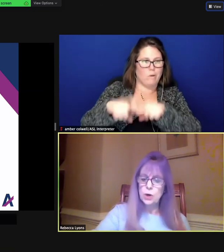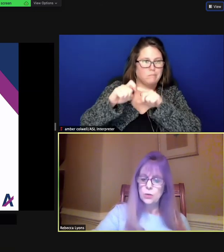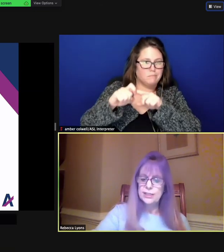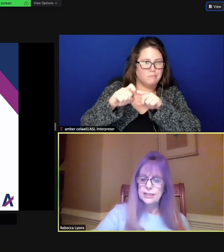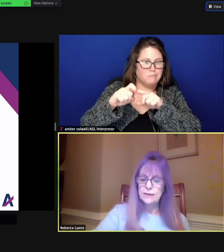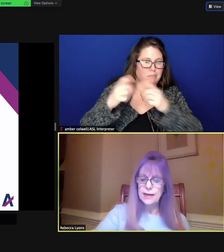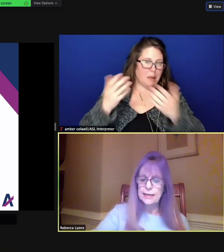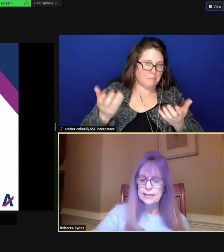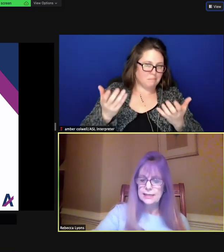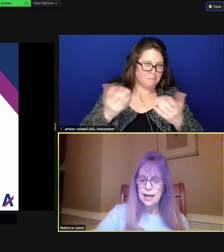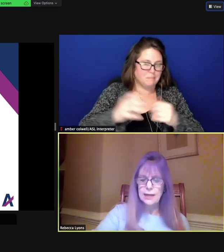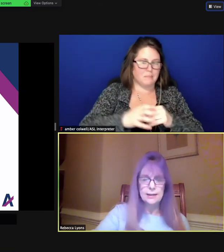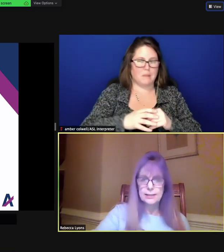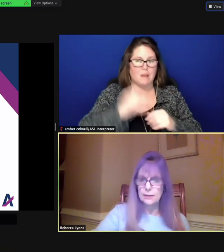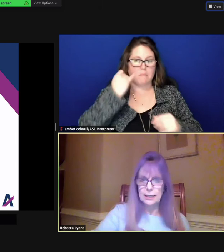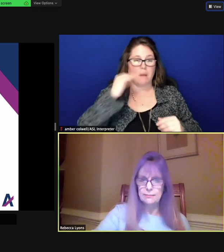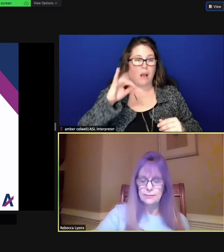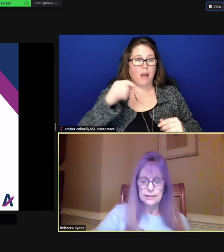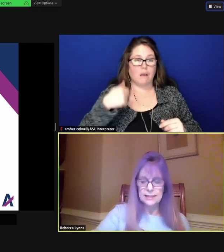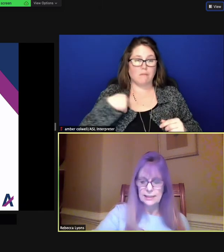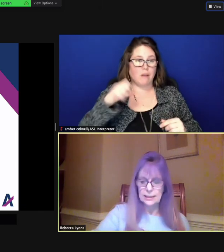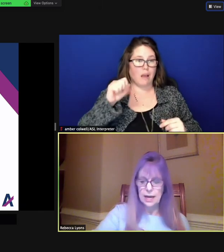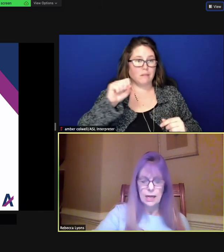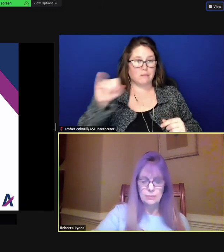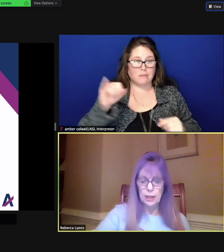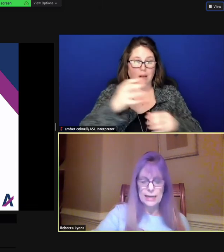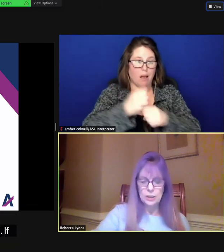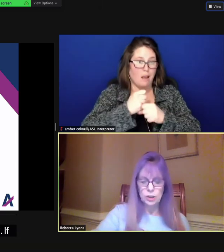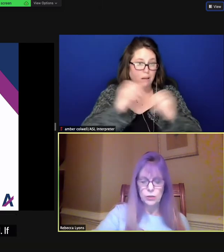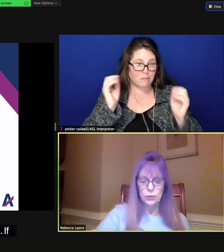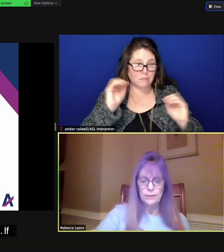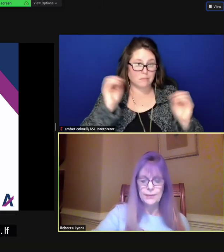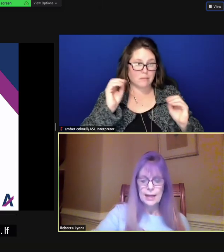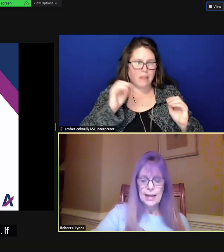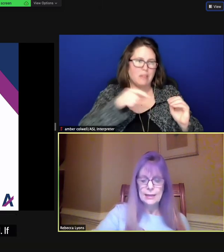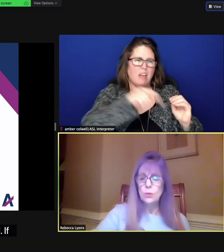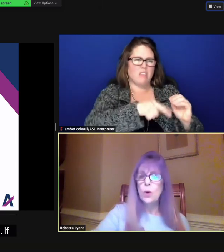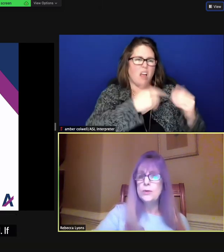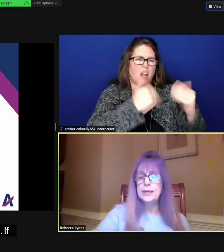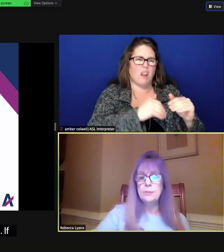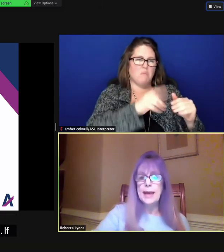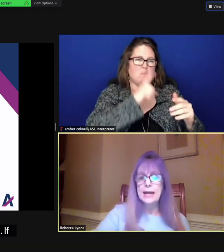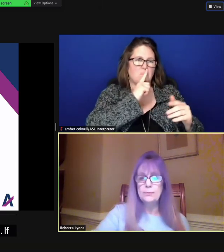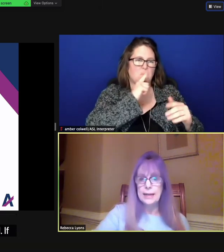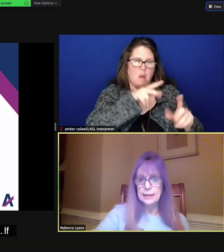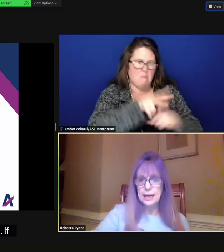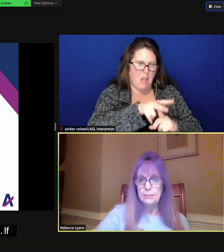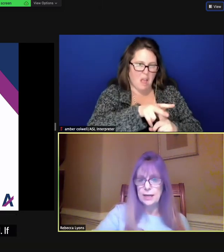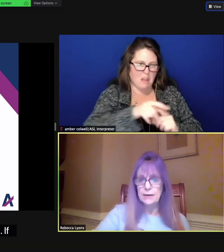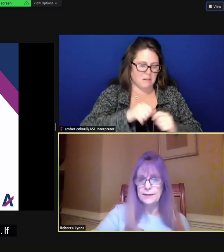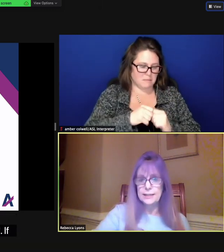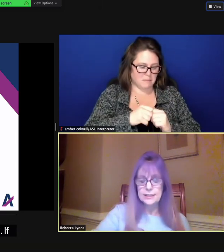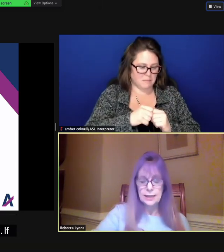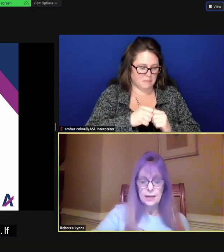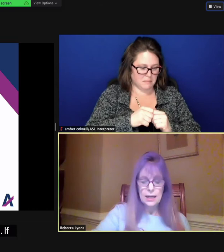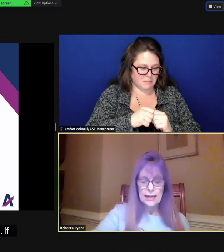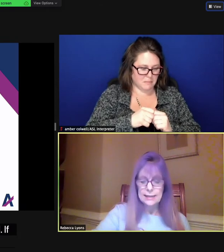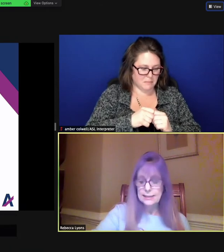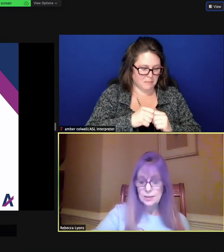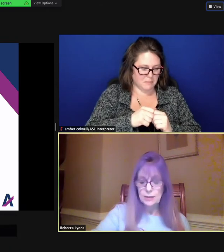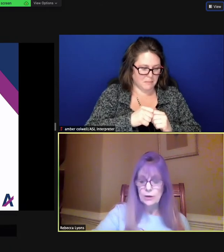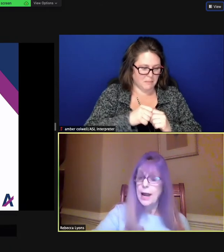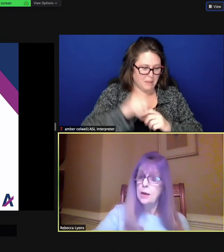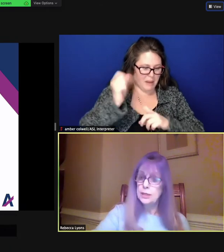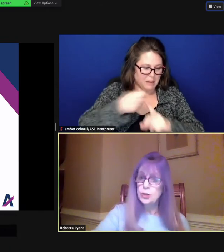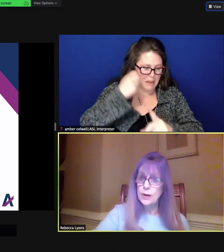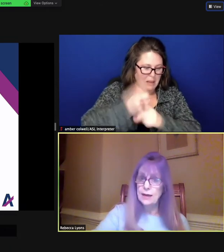if you don't receive SSI, this limit doesn't apply to you. And it won't impact Medicaid benefits, and it